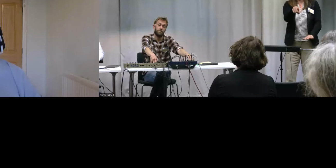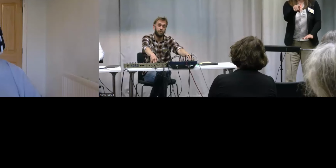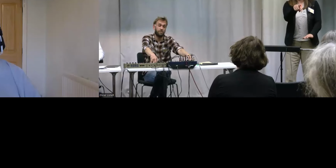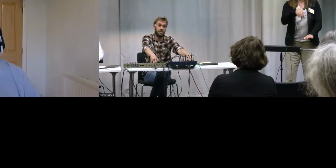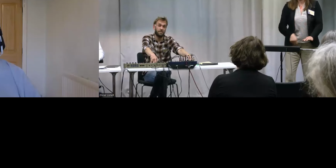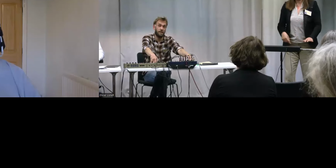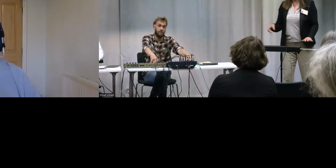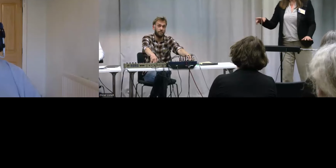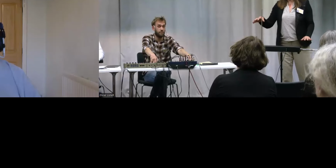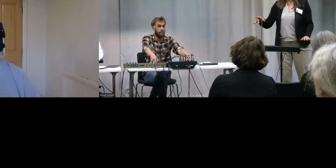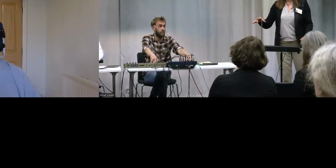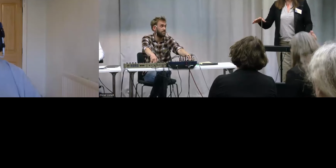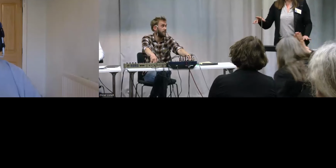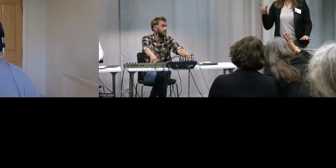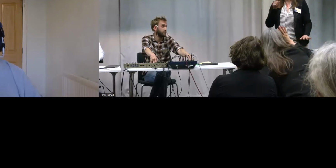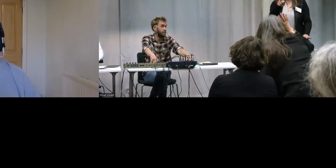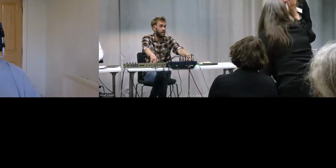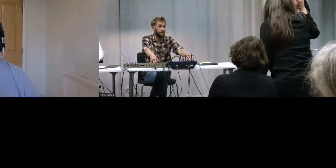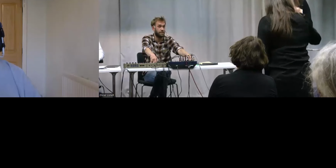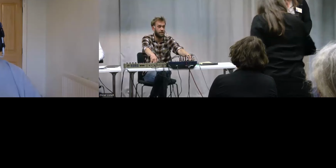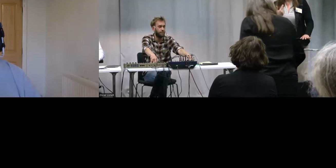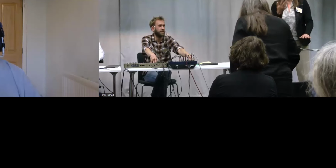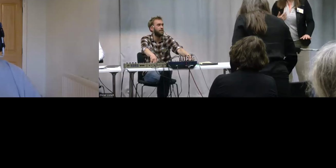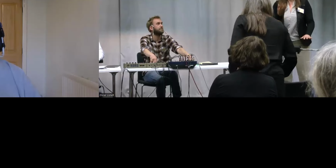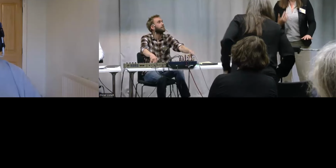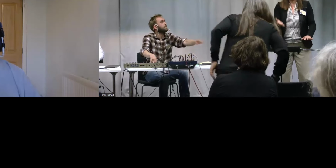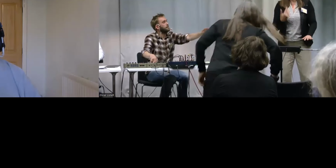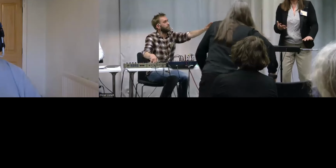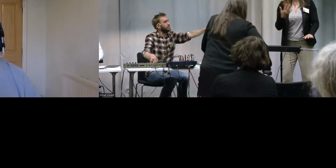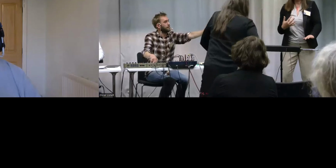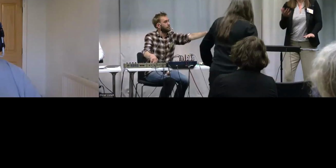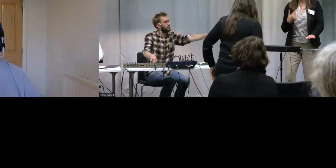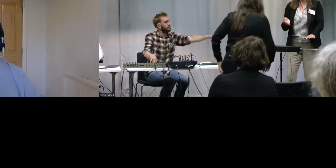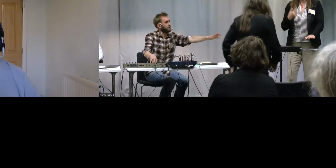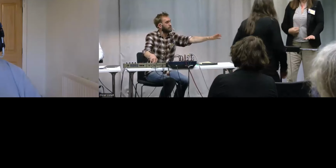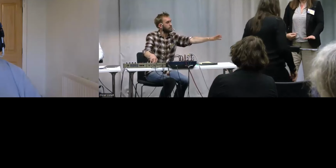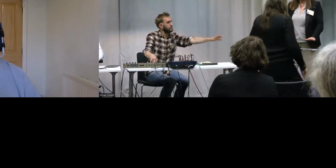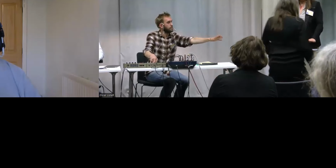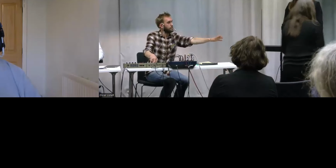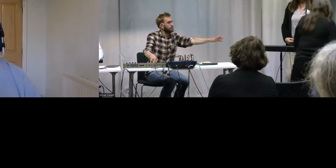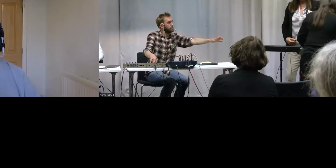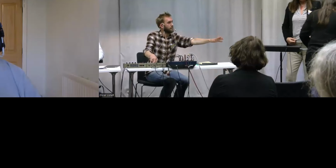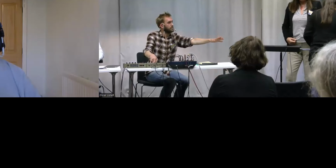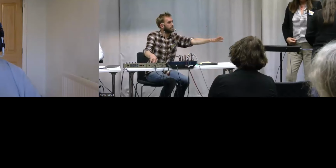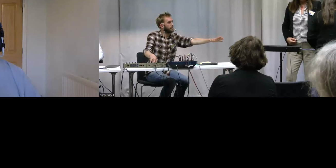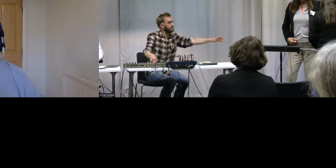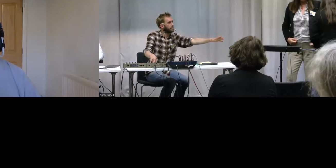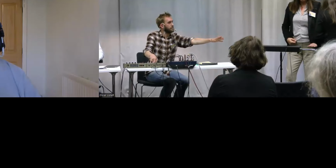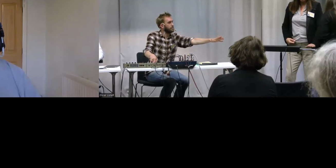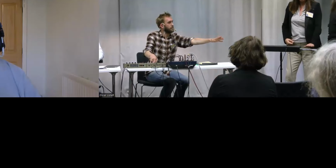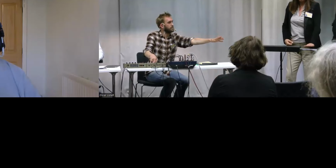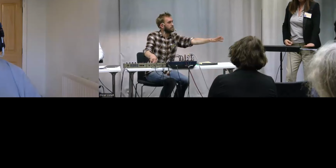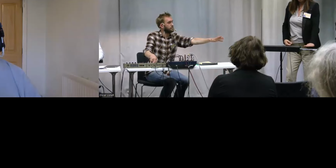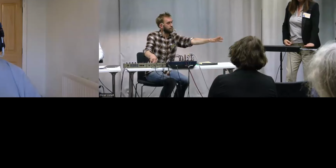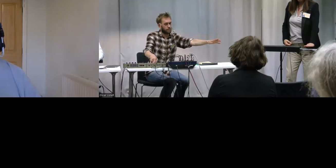You have your possibility now. You don't know what's the next time you're gonna hit the theremin. Yes. Left hand. Make it silent and then